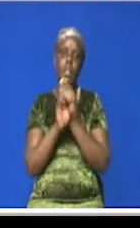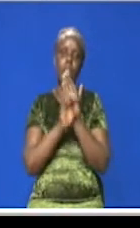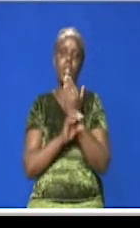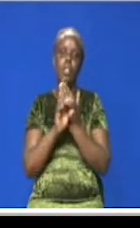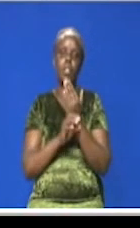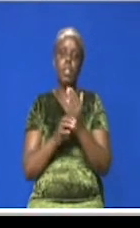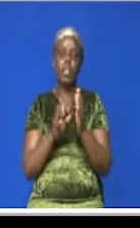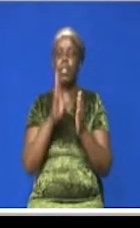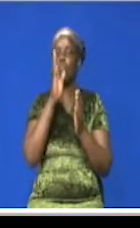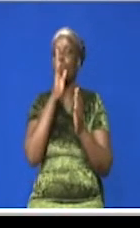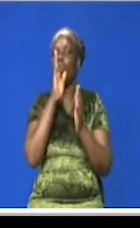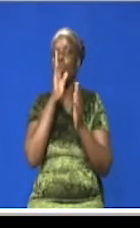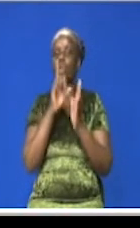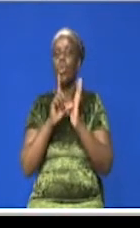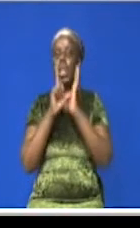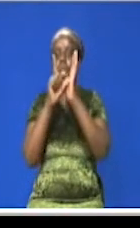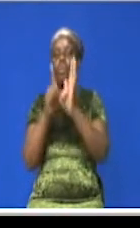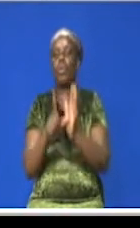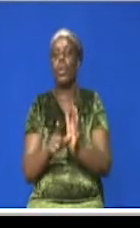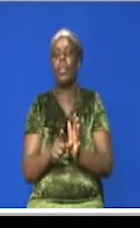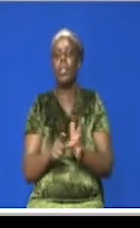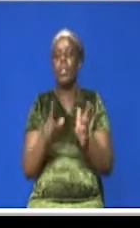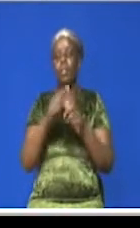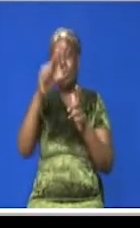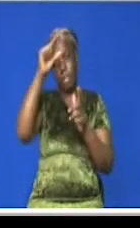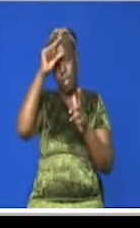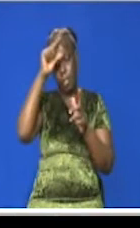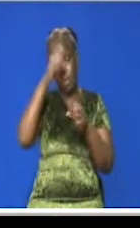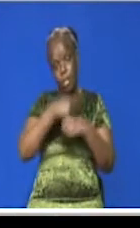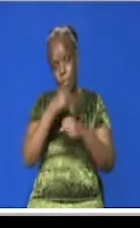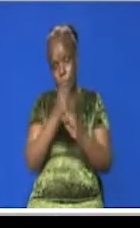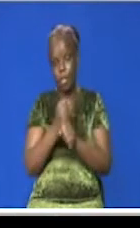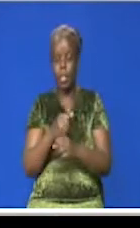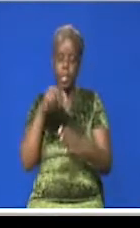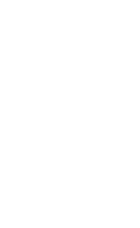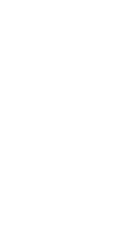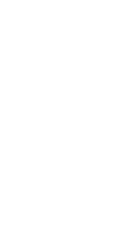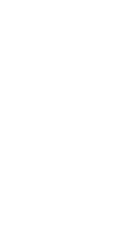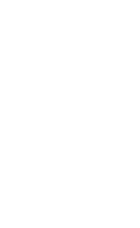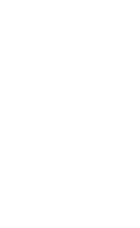that lend to the government that will make the internal borrowing.